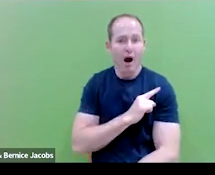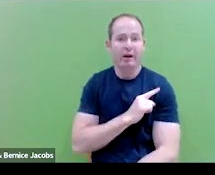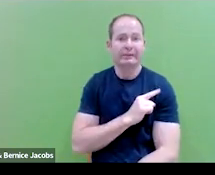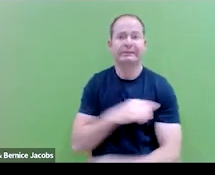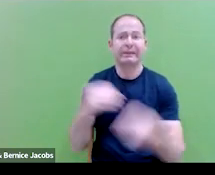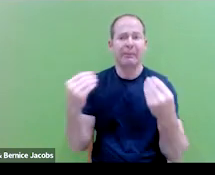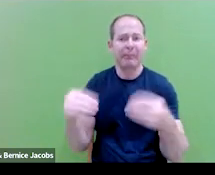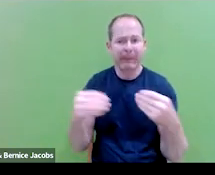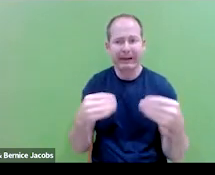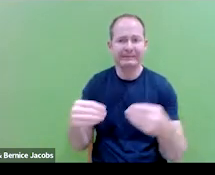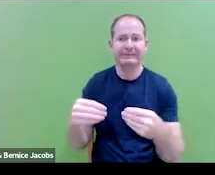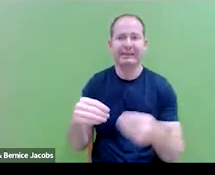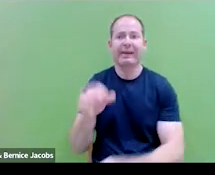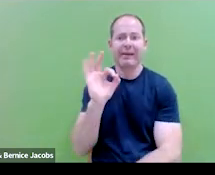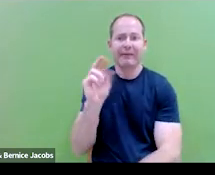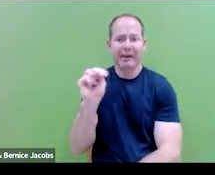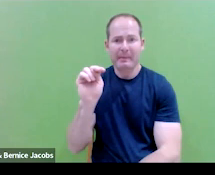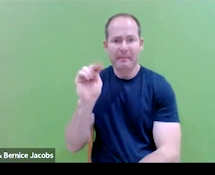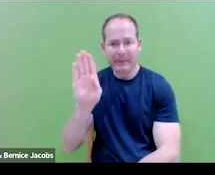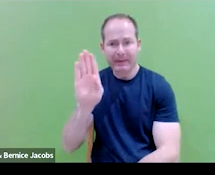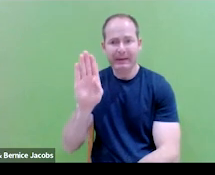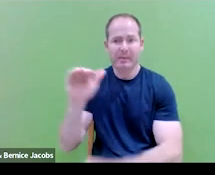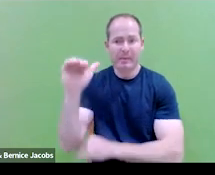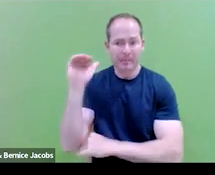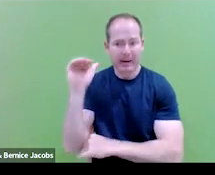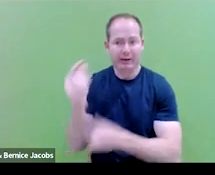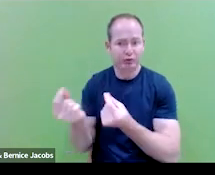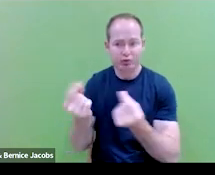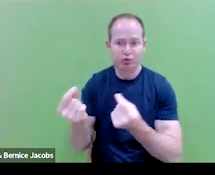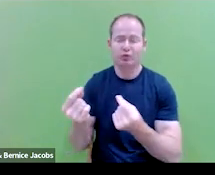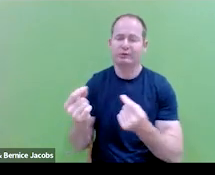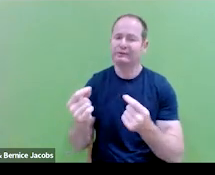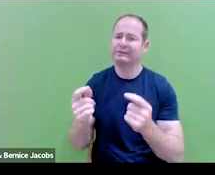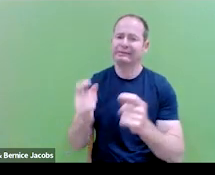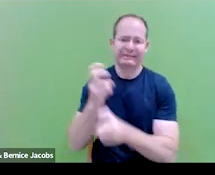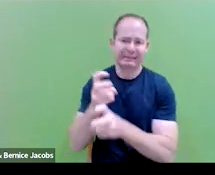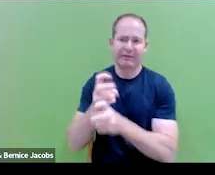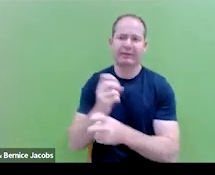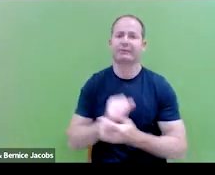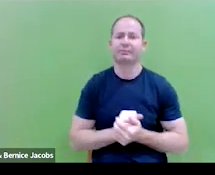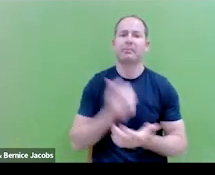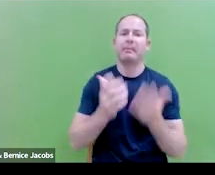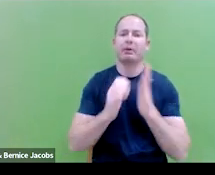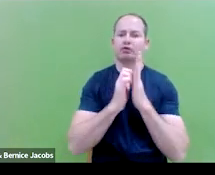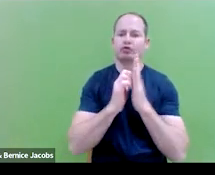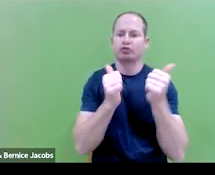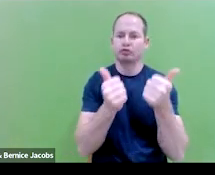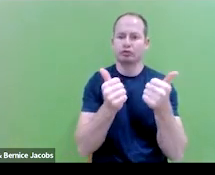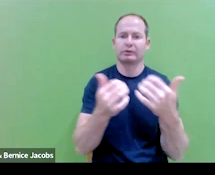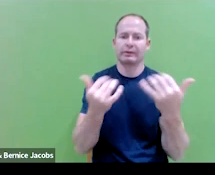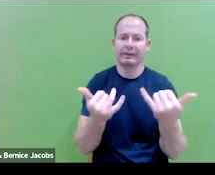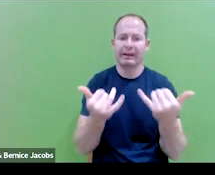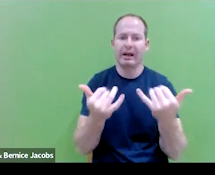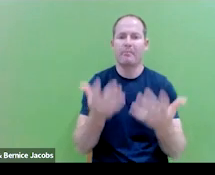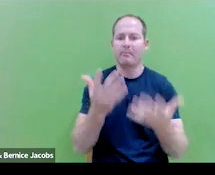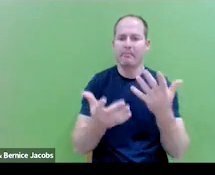do anything through that bank. So a good example of low physical effort would potentially be the biometric functions, for